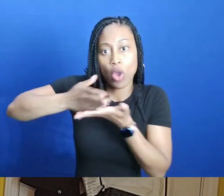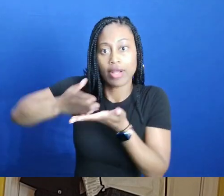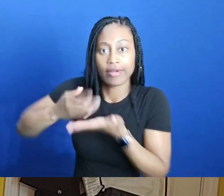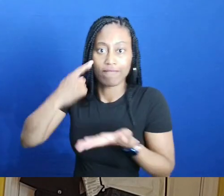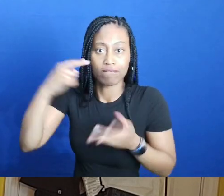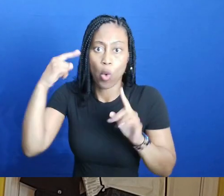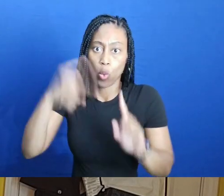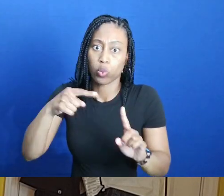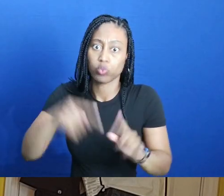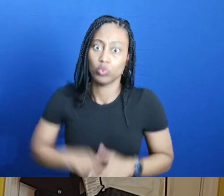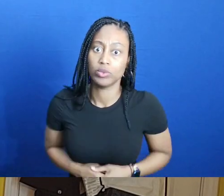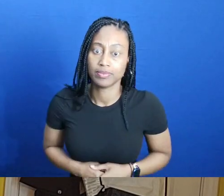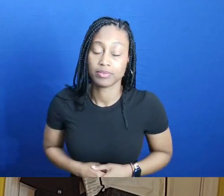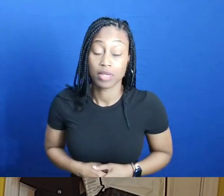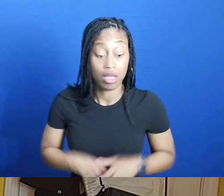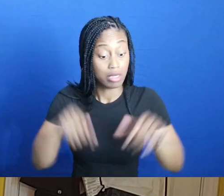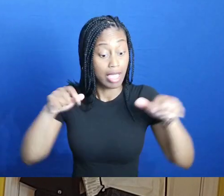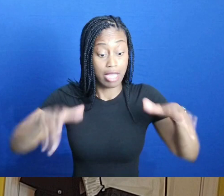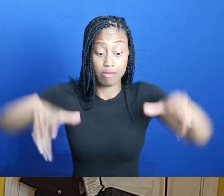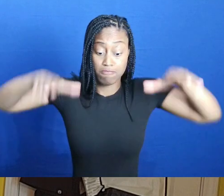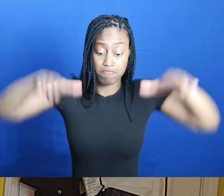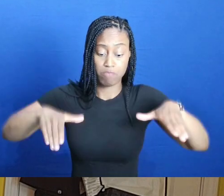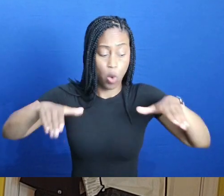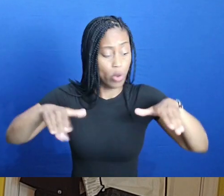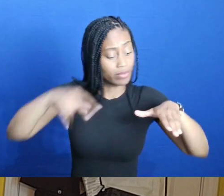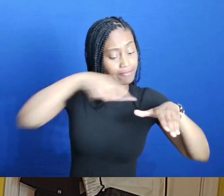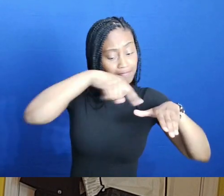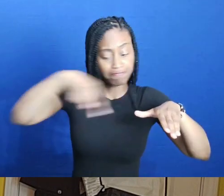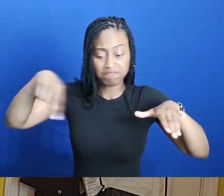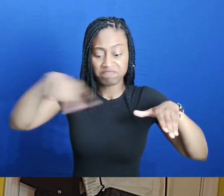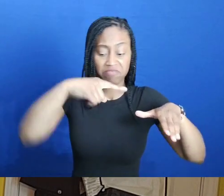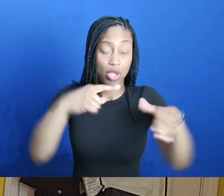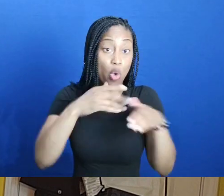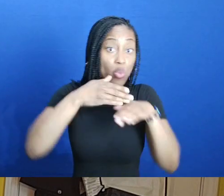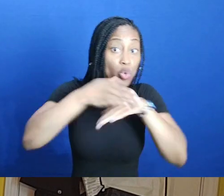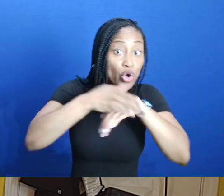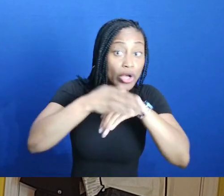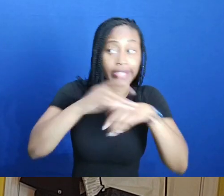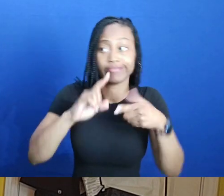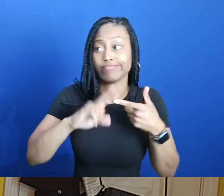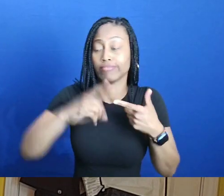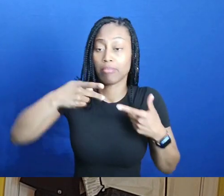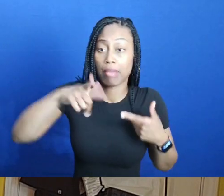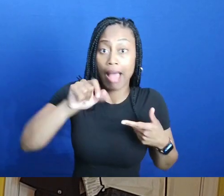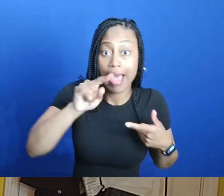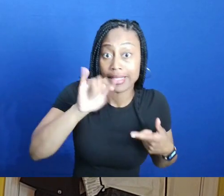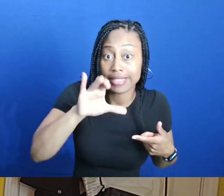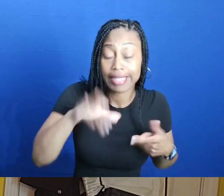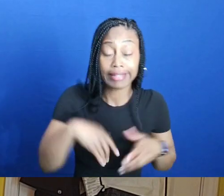board. A cutting board should be wood